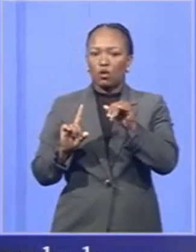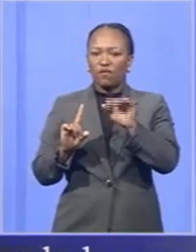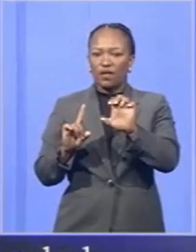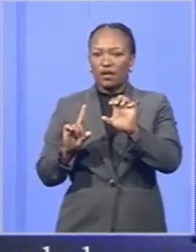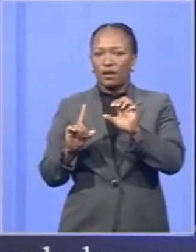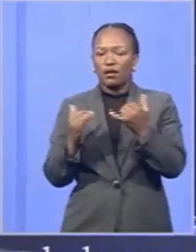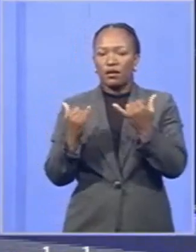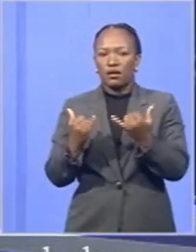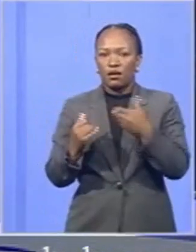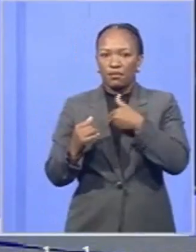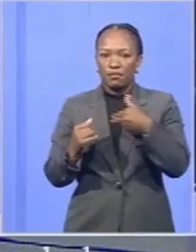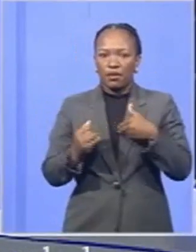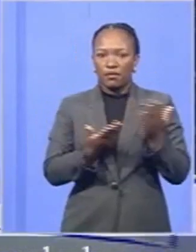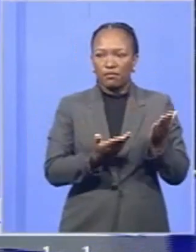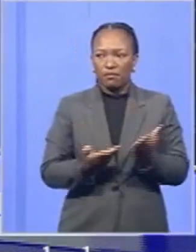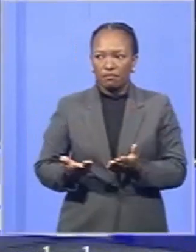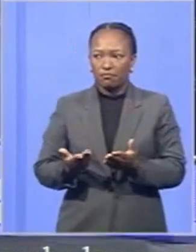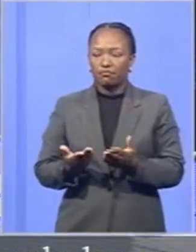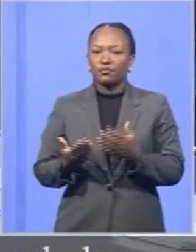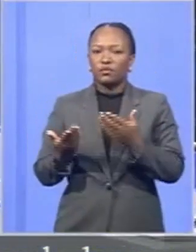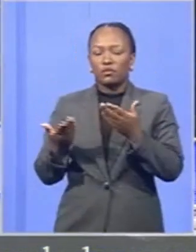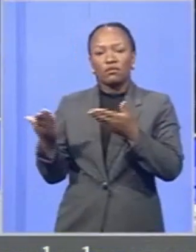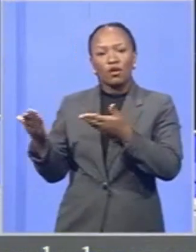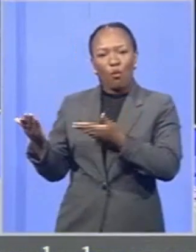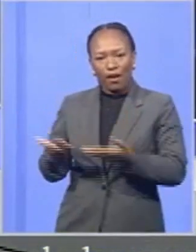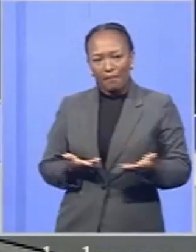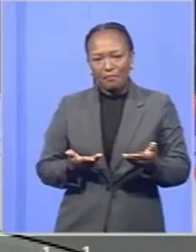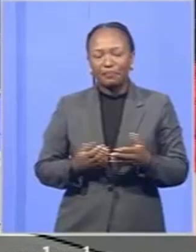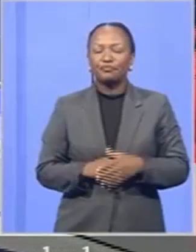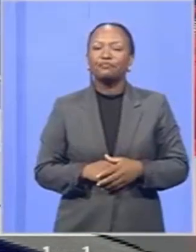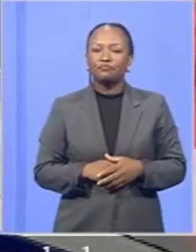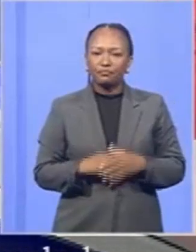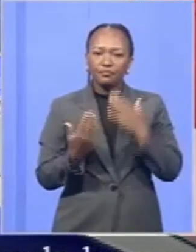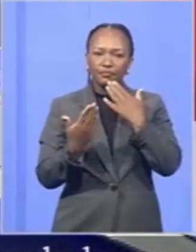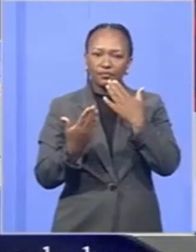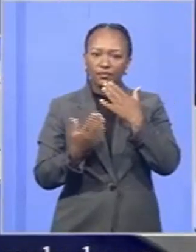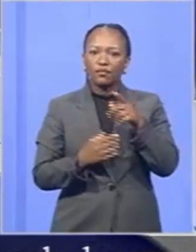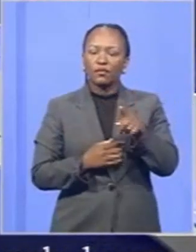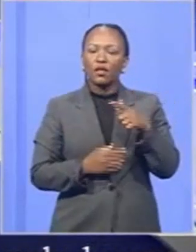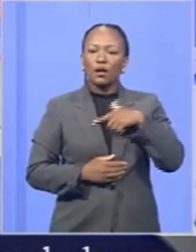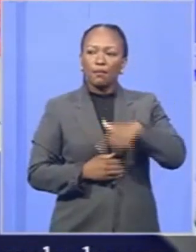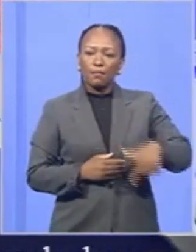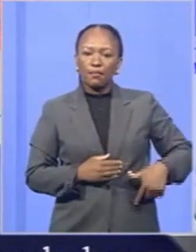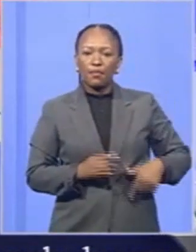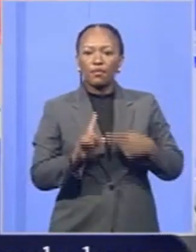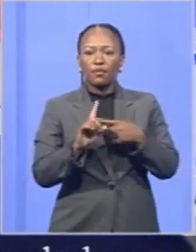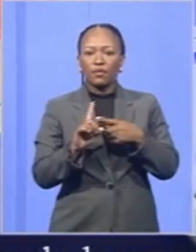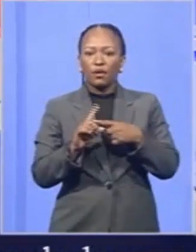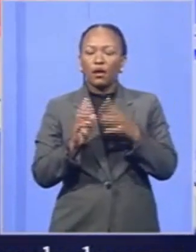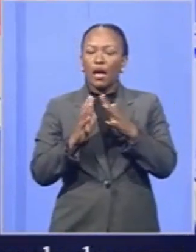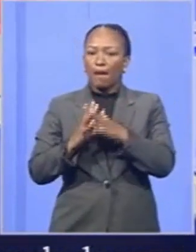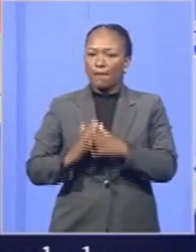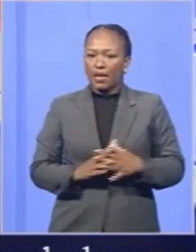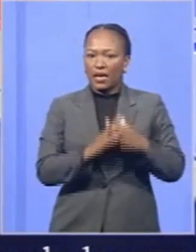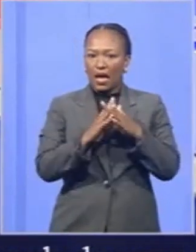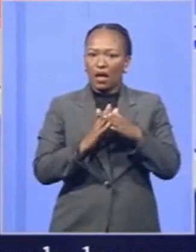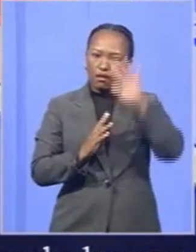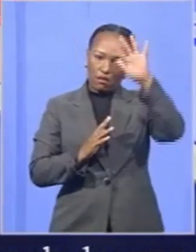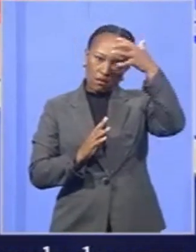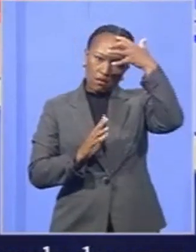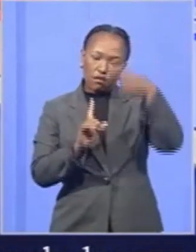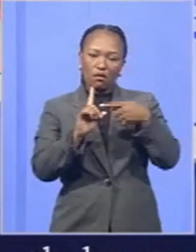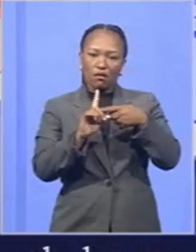amohele ditabeng tsa Sesotho ke re maneng ena. Mme Mokoena ha re shebe karolo e bapetsweng ke mo presidente wa America Donald Trump tabeng ya ho